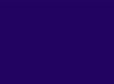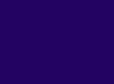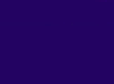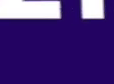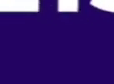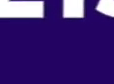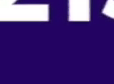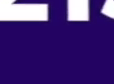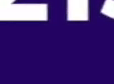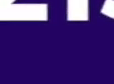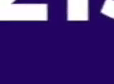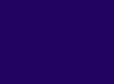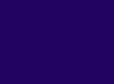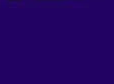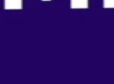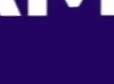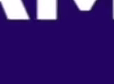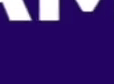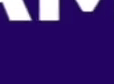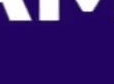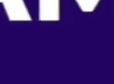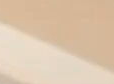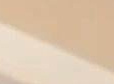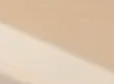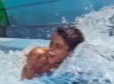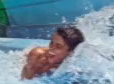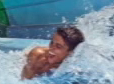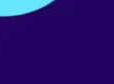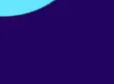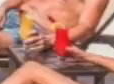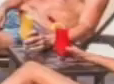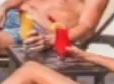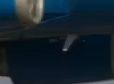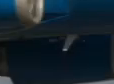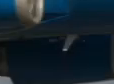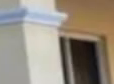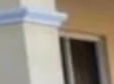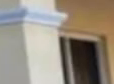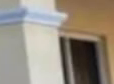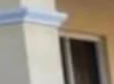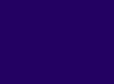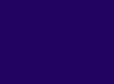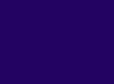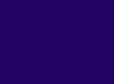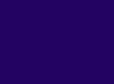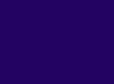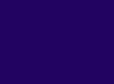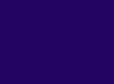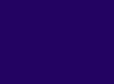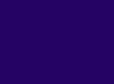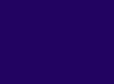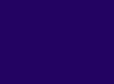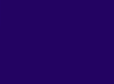557-3488 by August 21st. Include your name and you are entered to win really big. For more